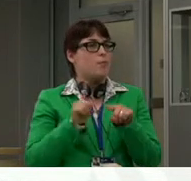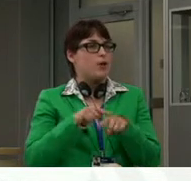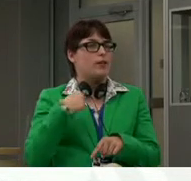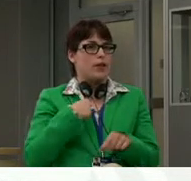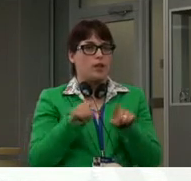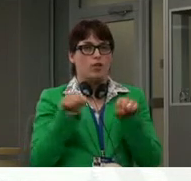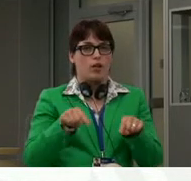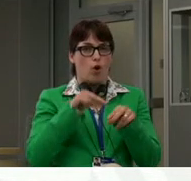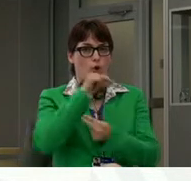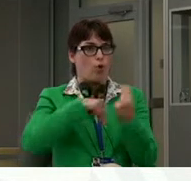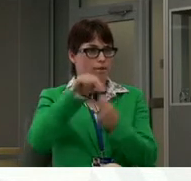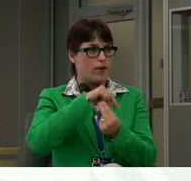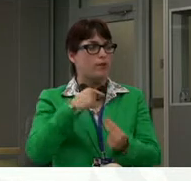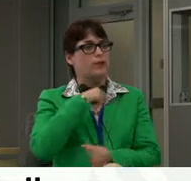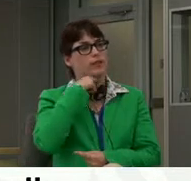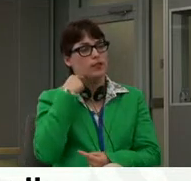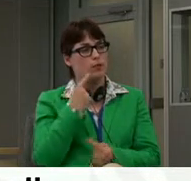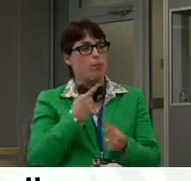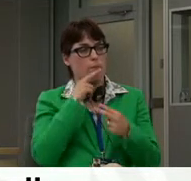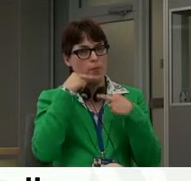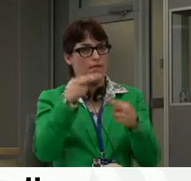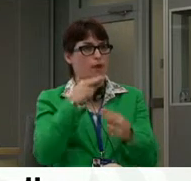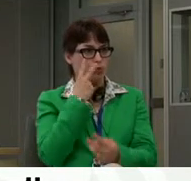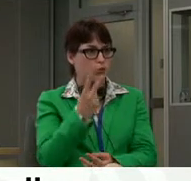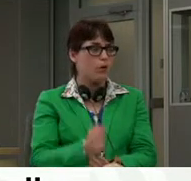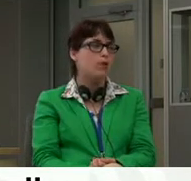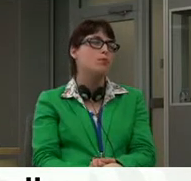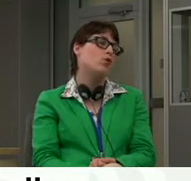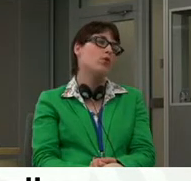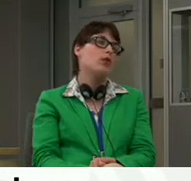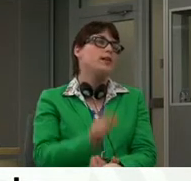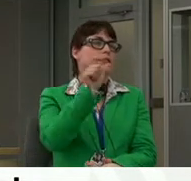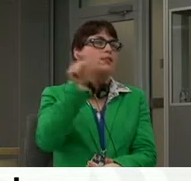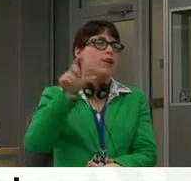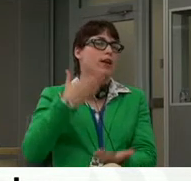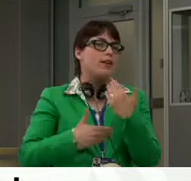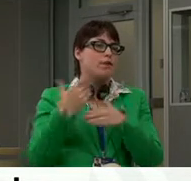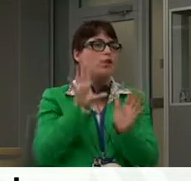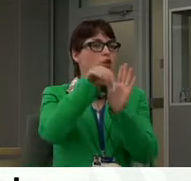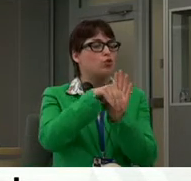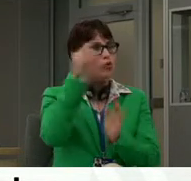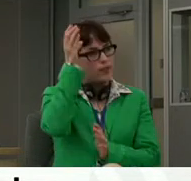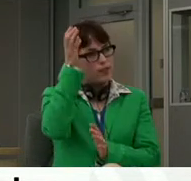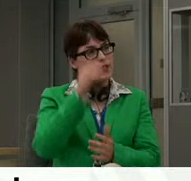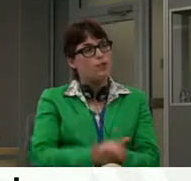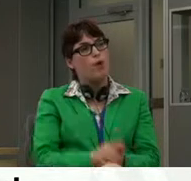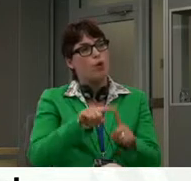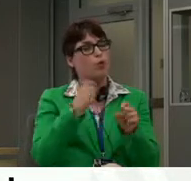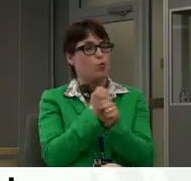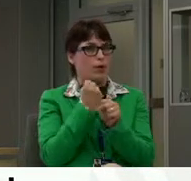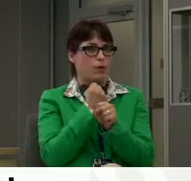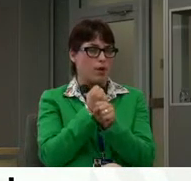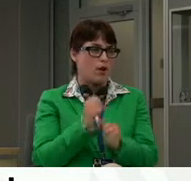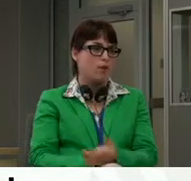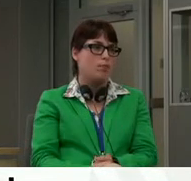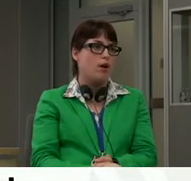challenges. And this is the reason why during this conference we want to pay special attention on the inclusion of